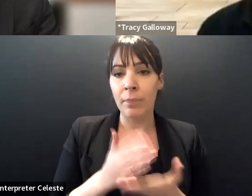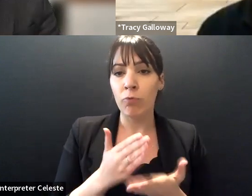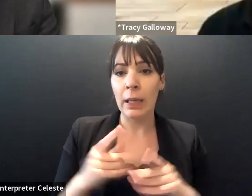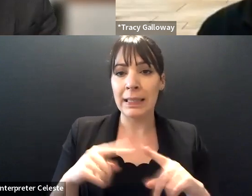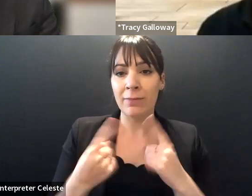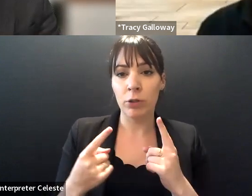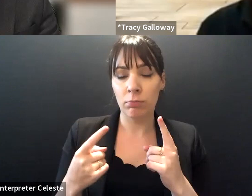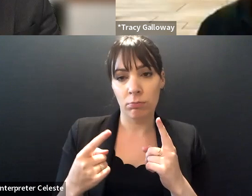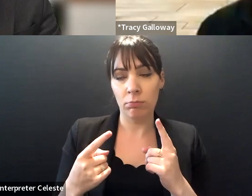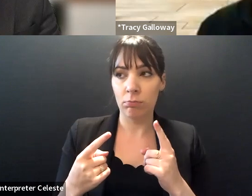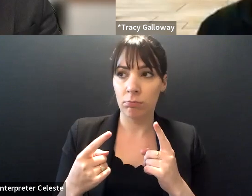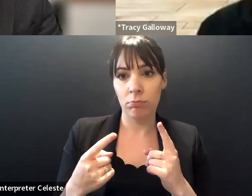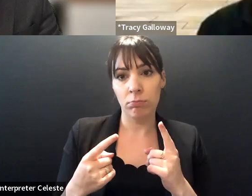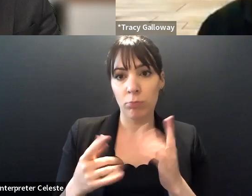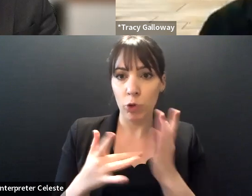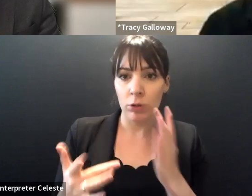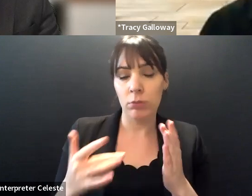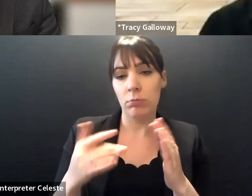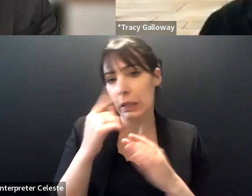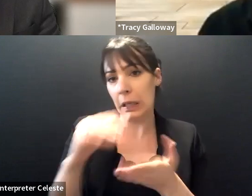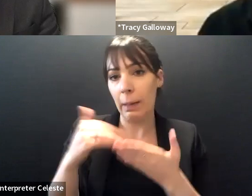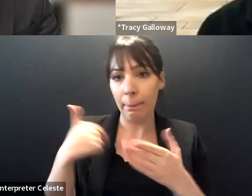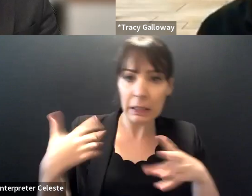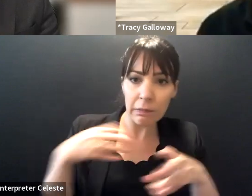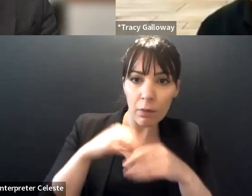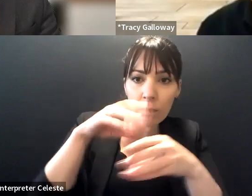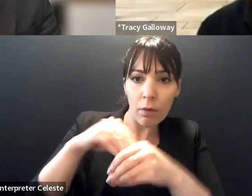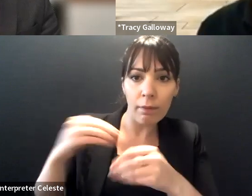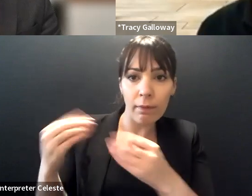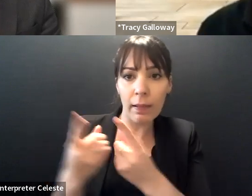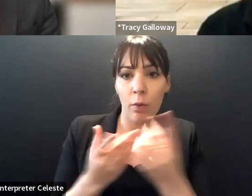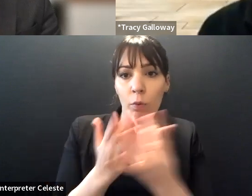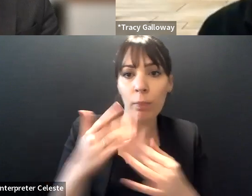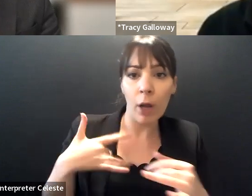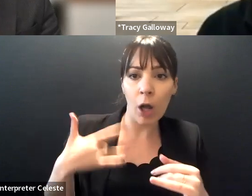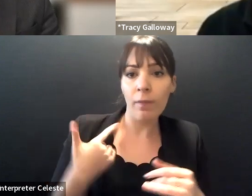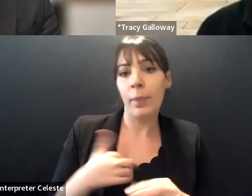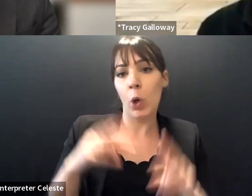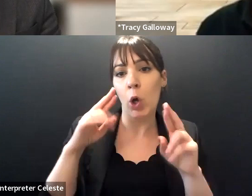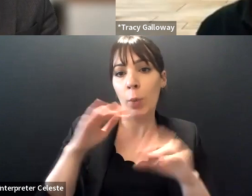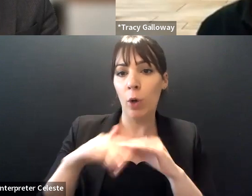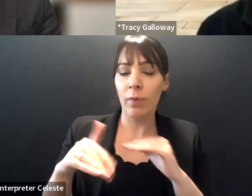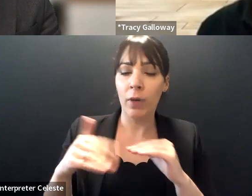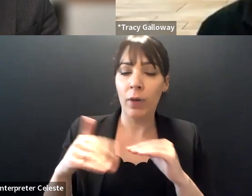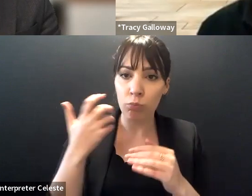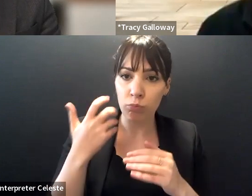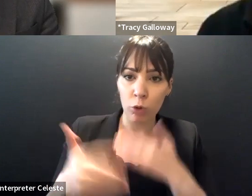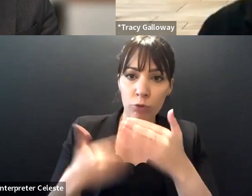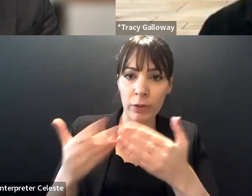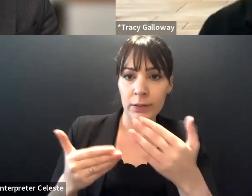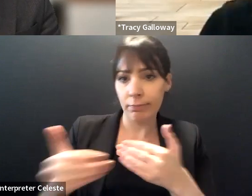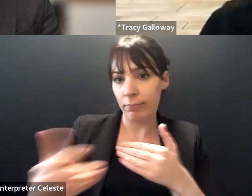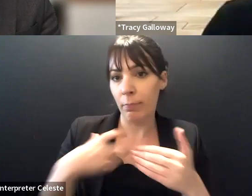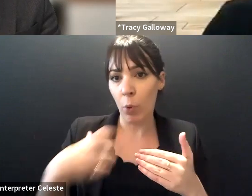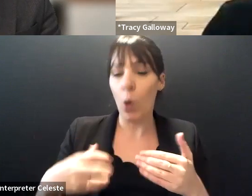my life. And I'm very hopeful and excited about future innovations and progress to be made. I'll hand you over to